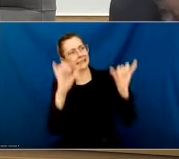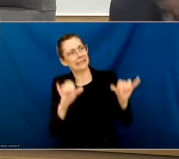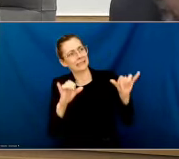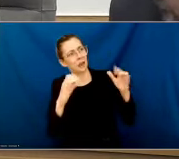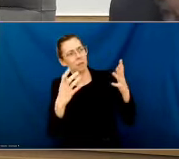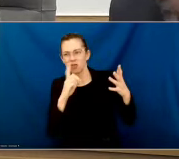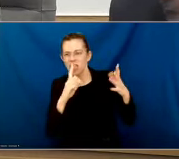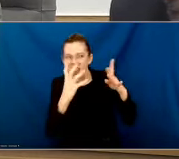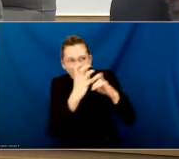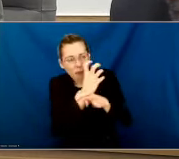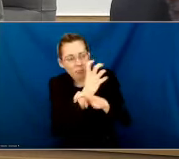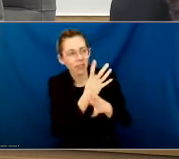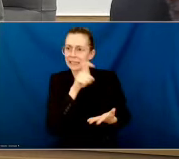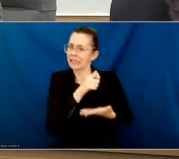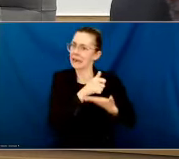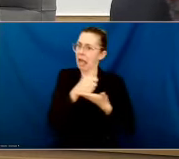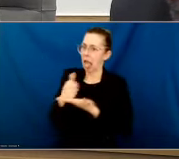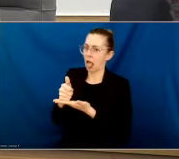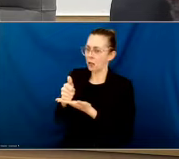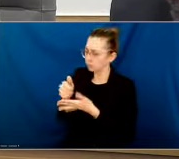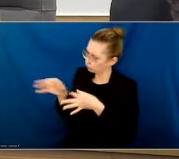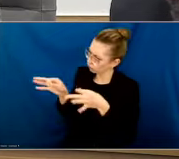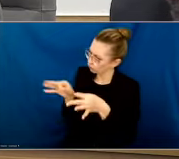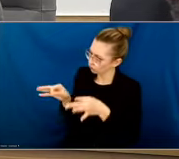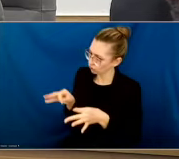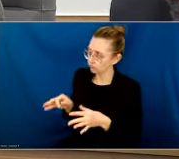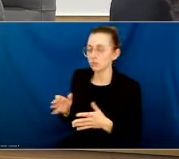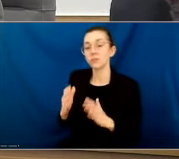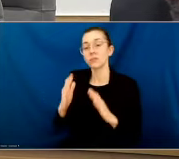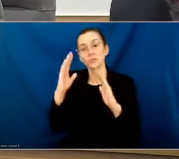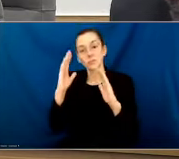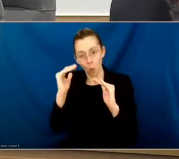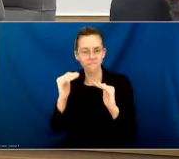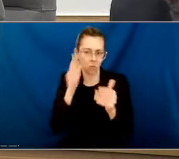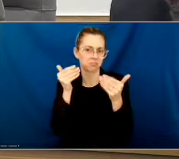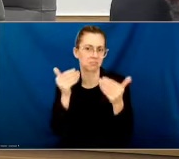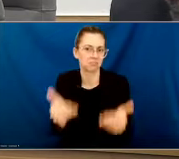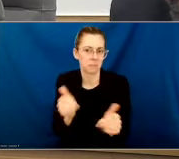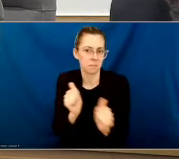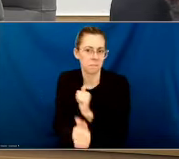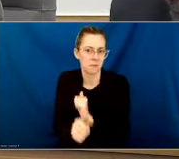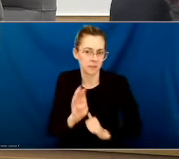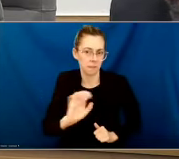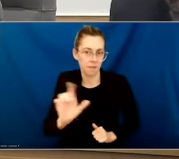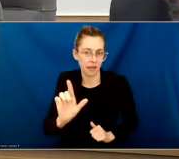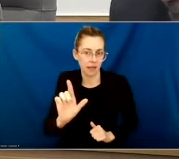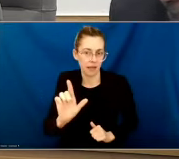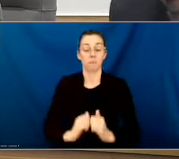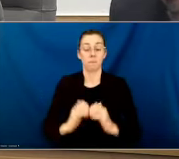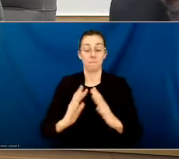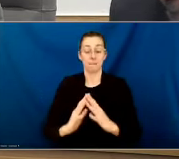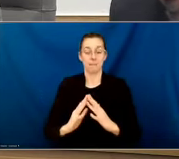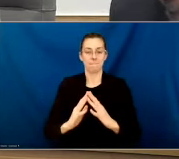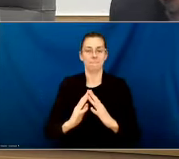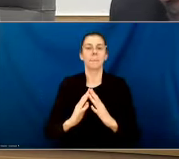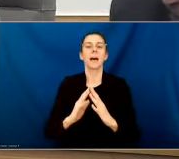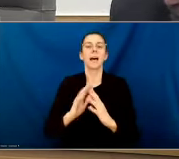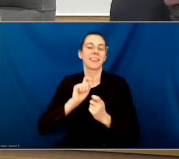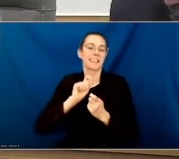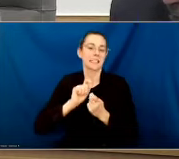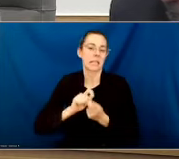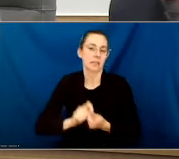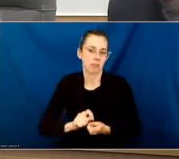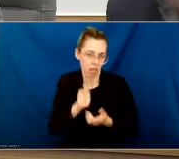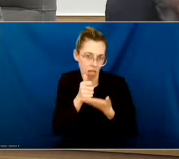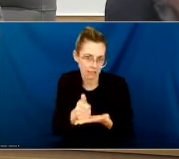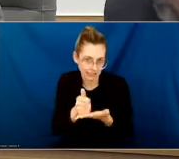And my hope is that we move forward with this bill and create that technical assistance center, and then we don't have a need for